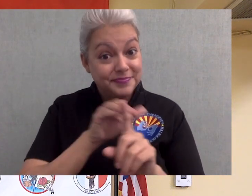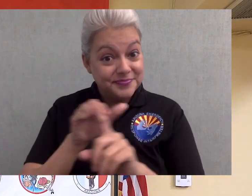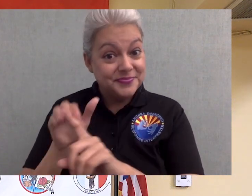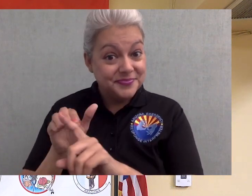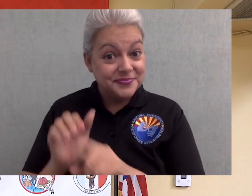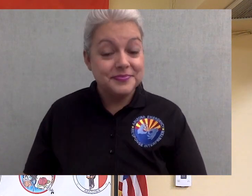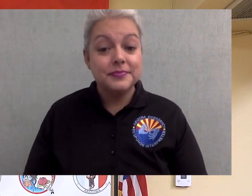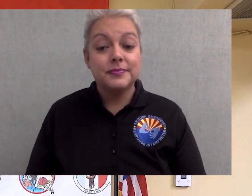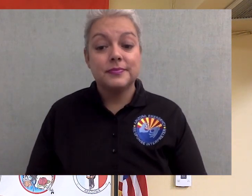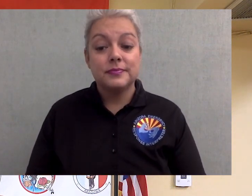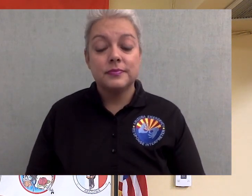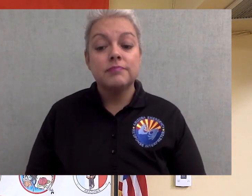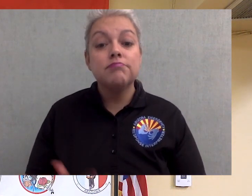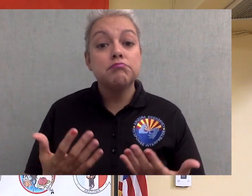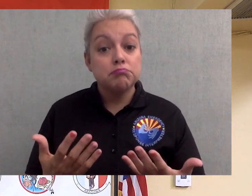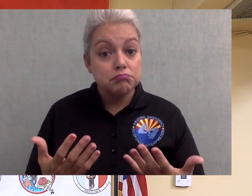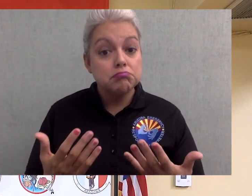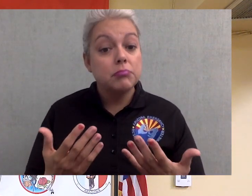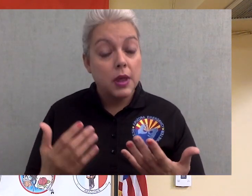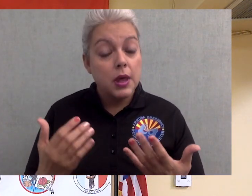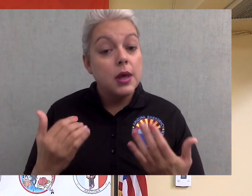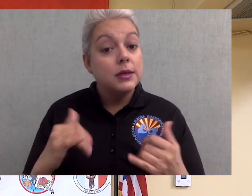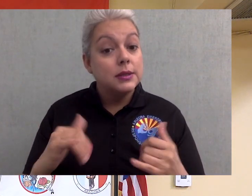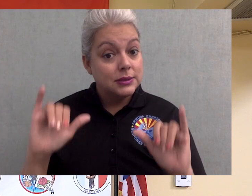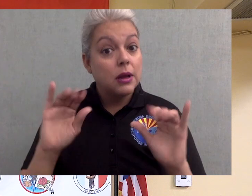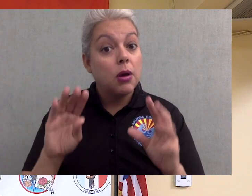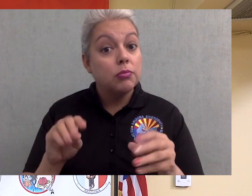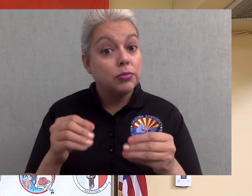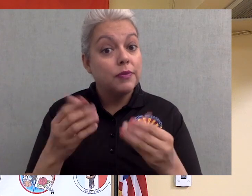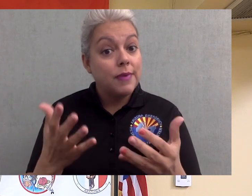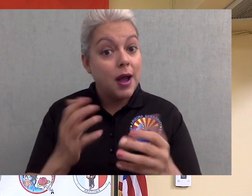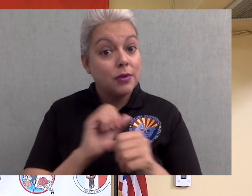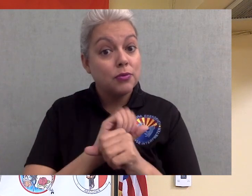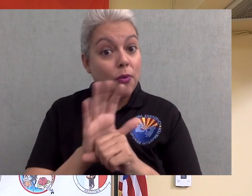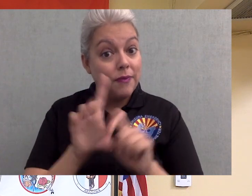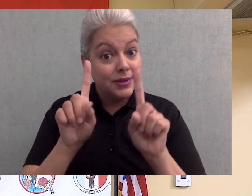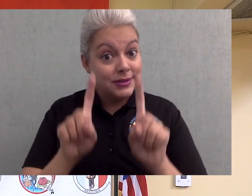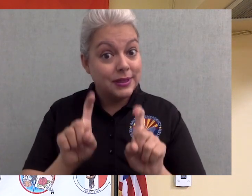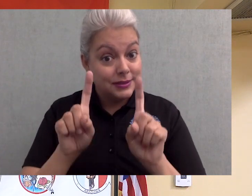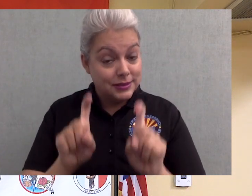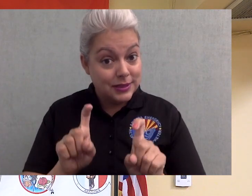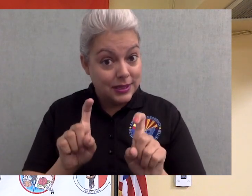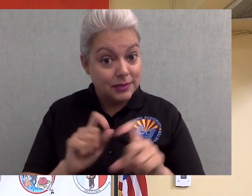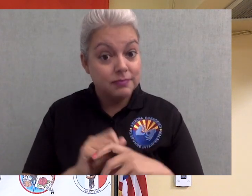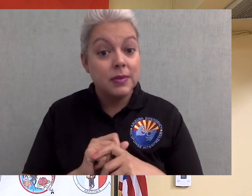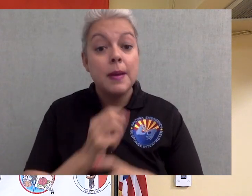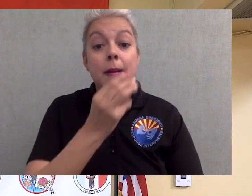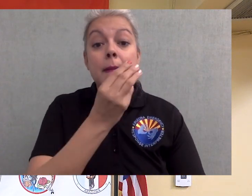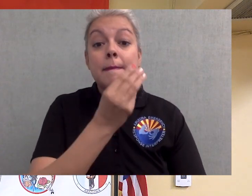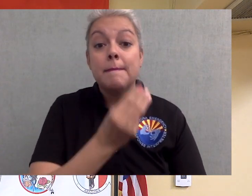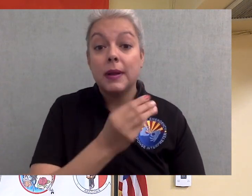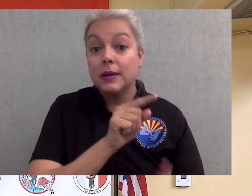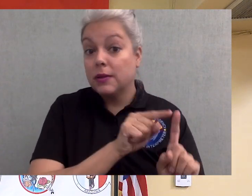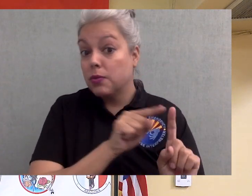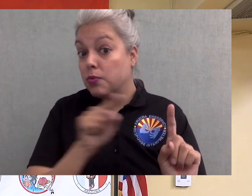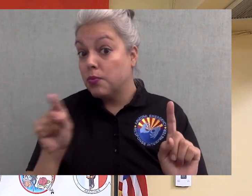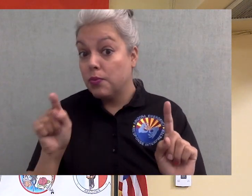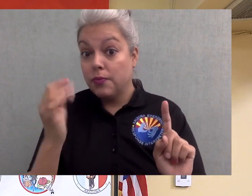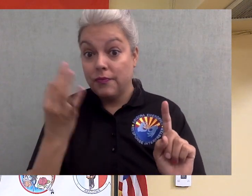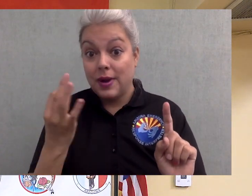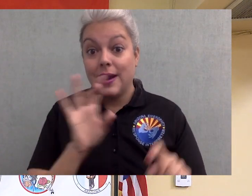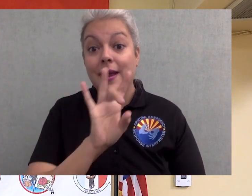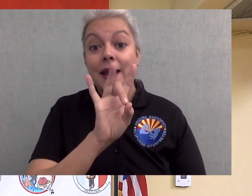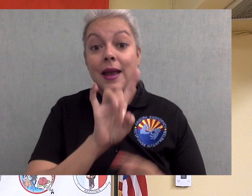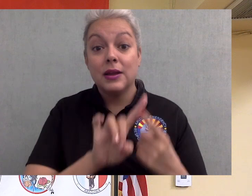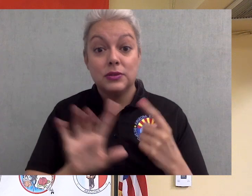that we still have a COVID testing available, and right now it's running Monday through Friday,